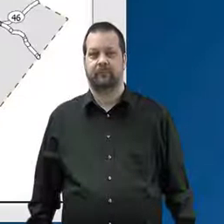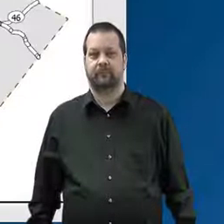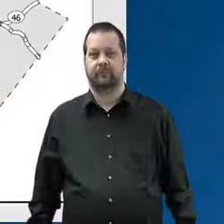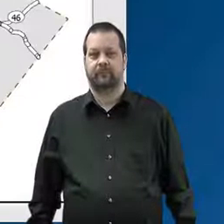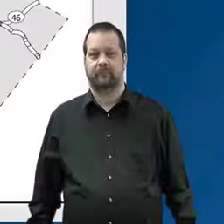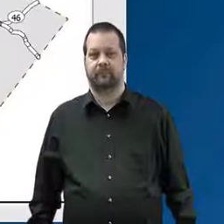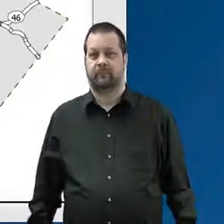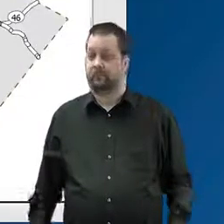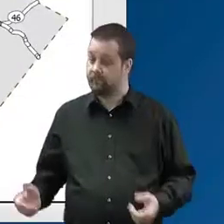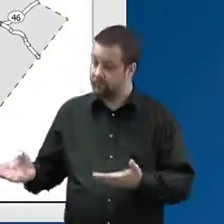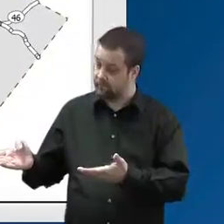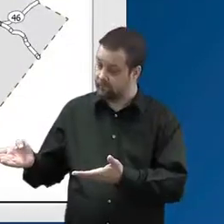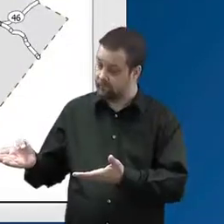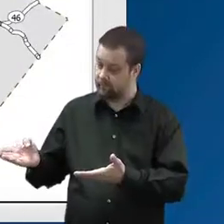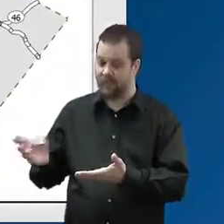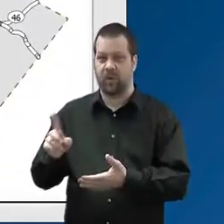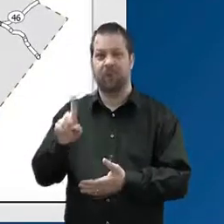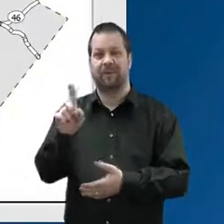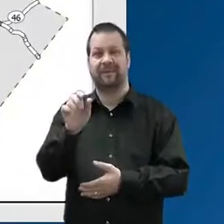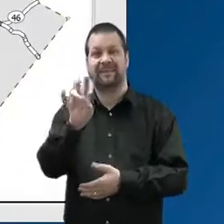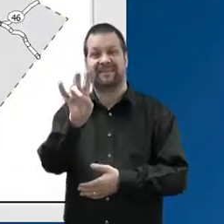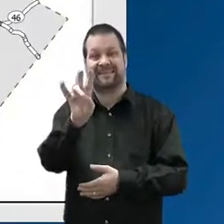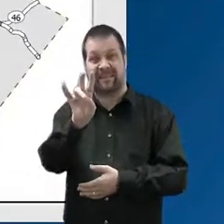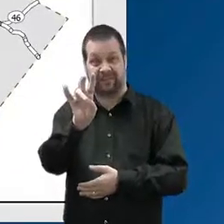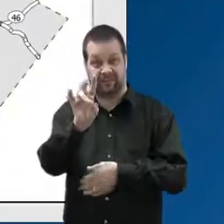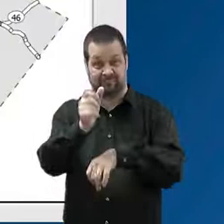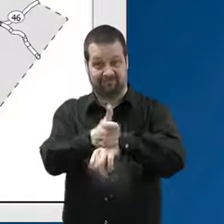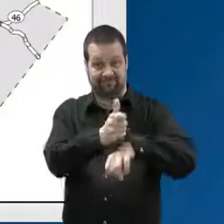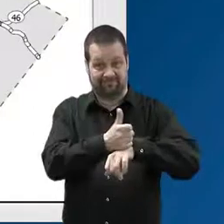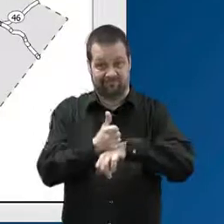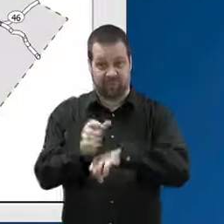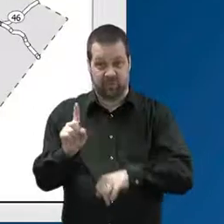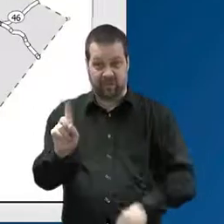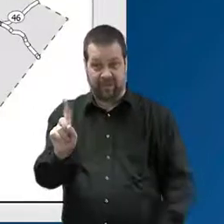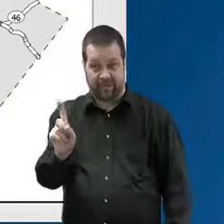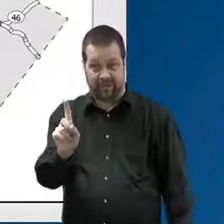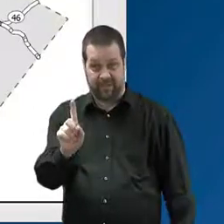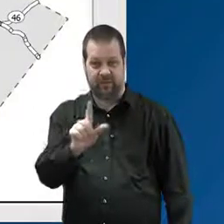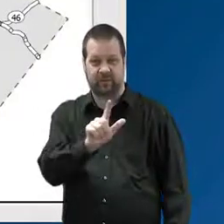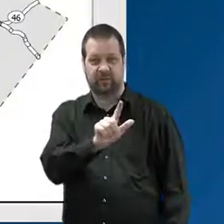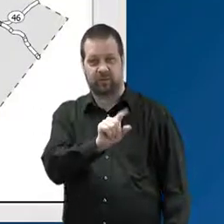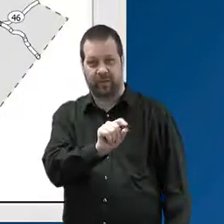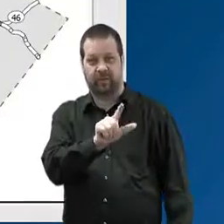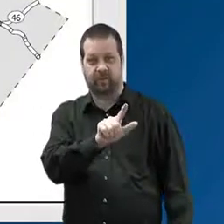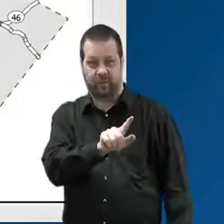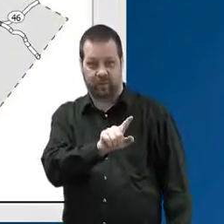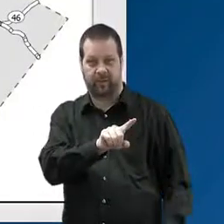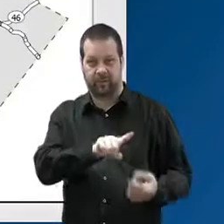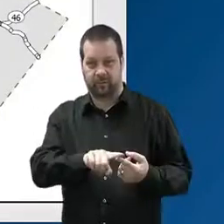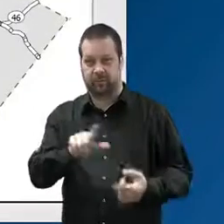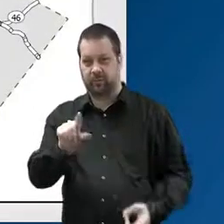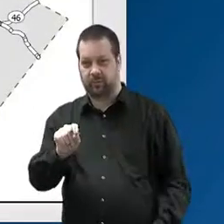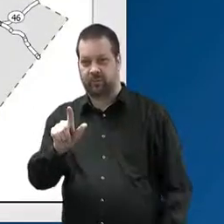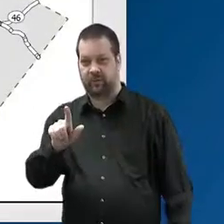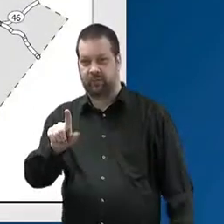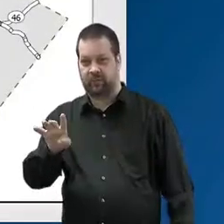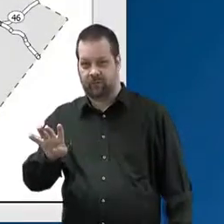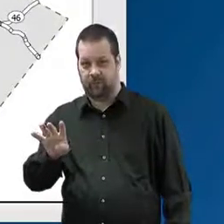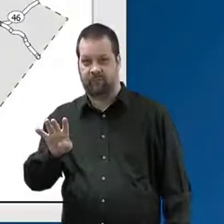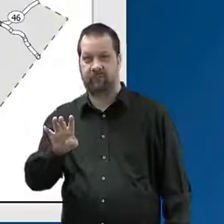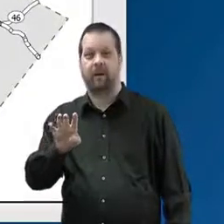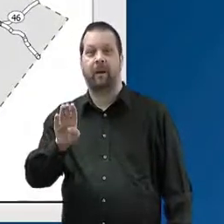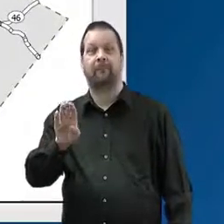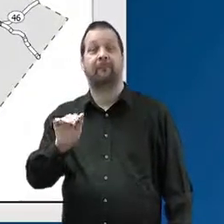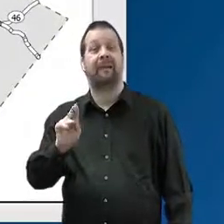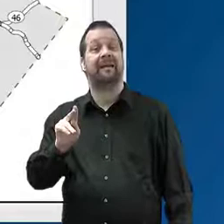This map shows the location of the 7 projects included in the 2021 through 2024 rural TIP for Bandera County, which are